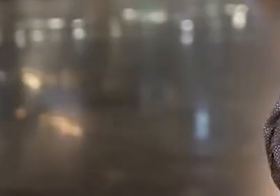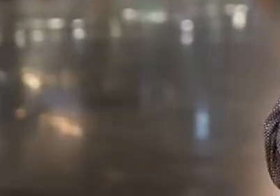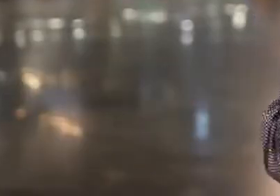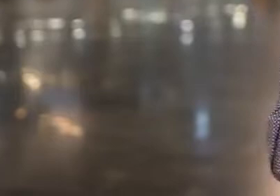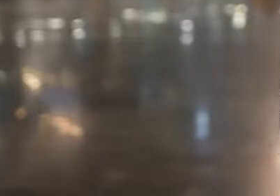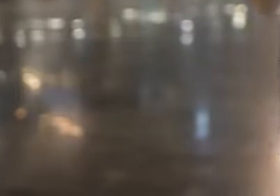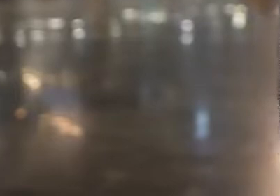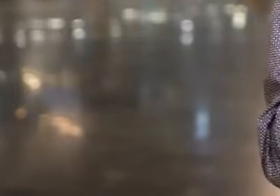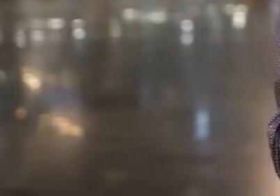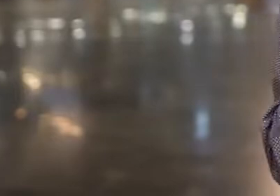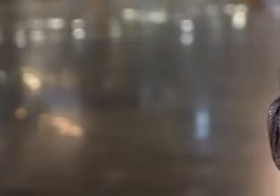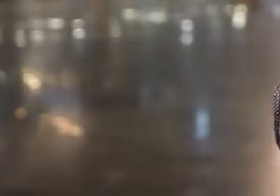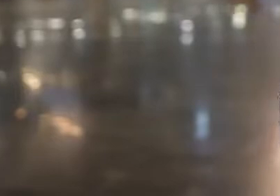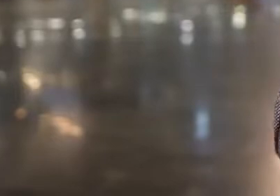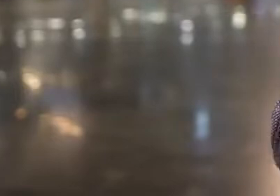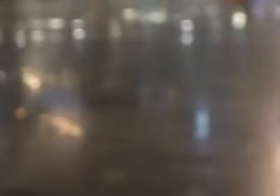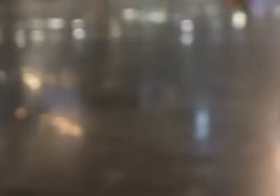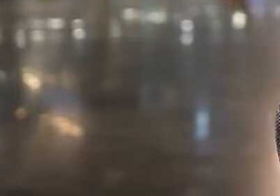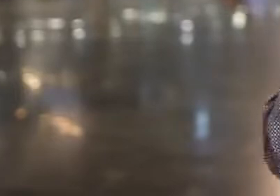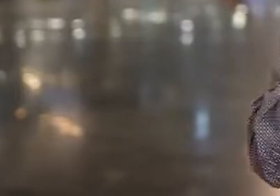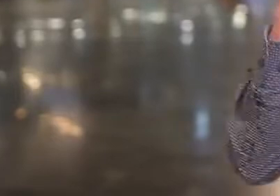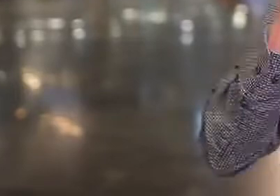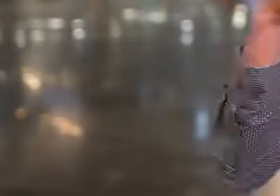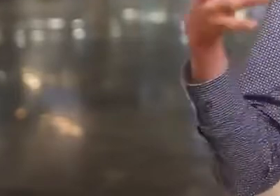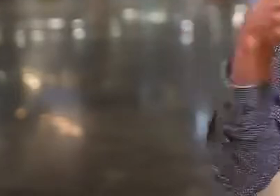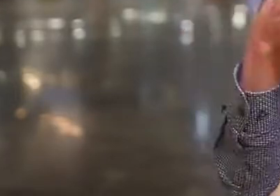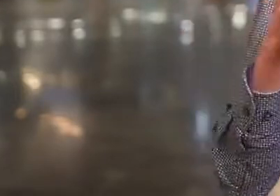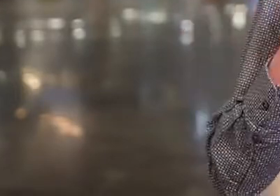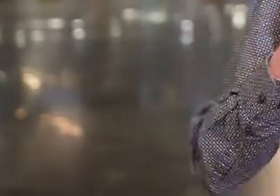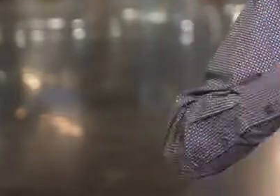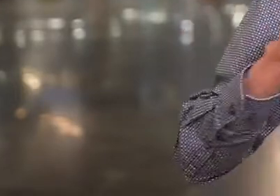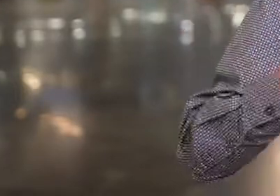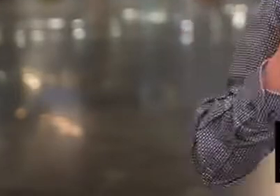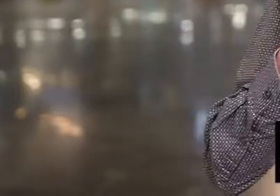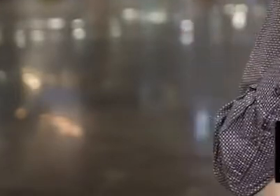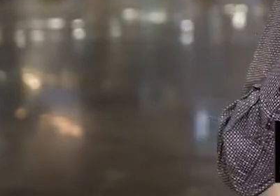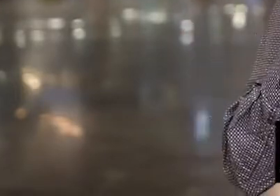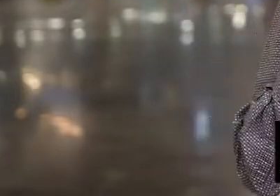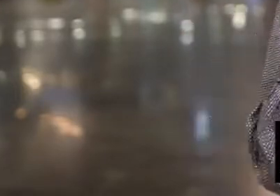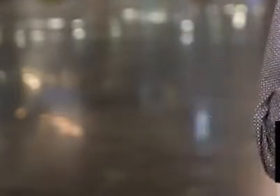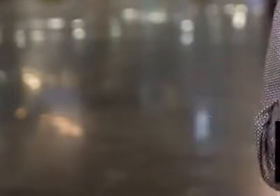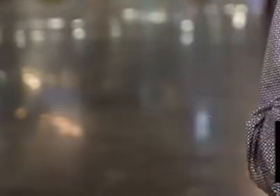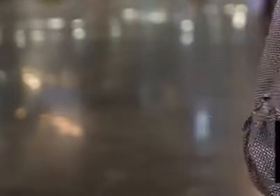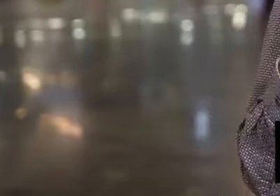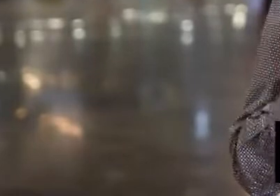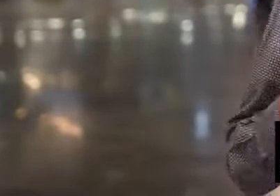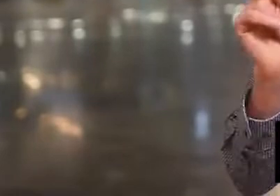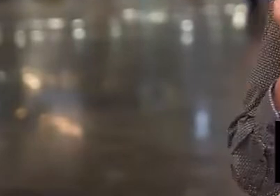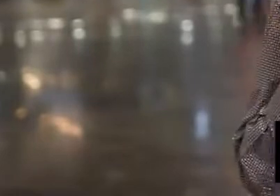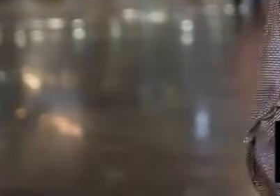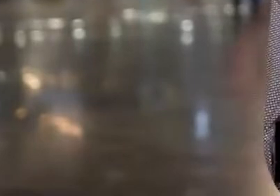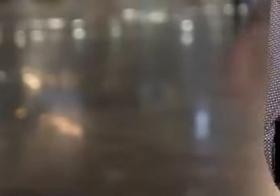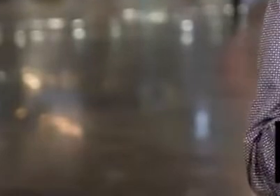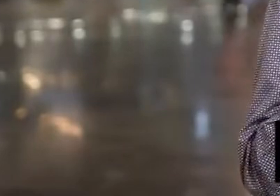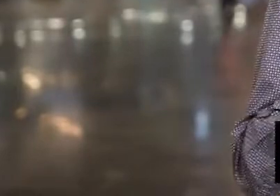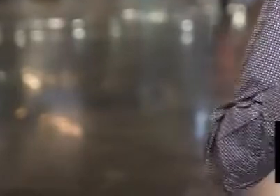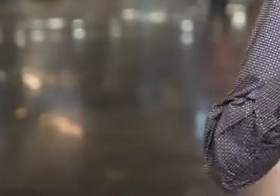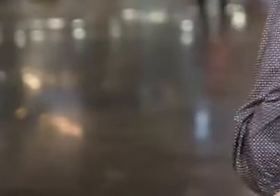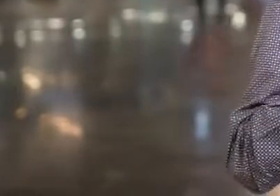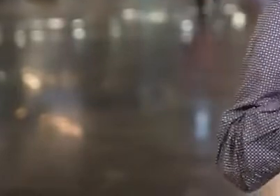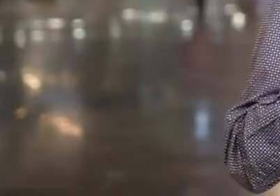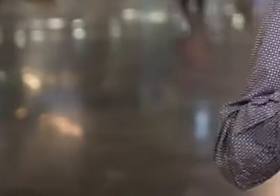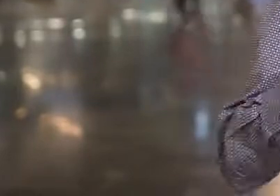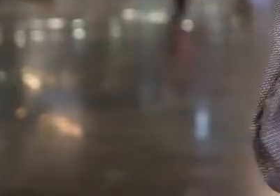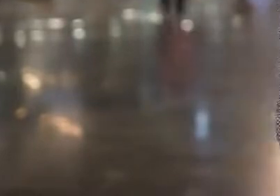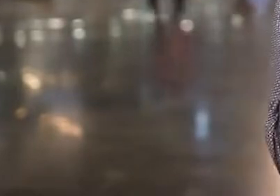visual information that shows any updates or information that's expected that might be also available in Braille for people